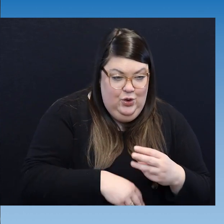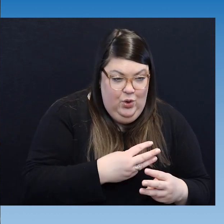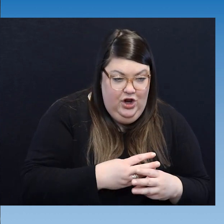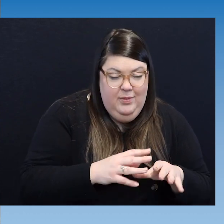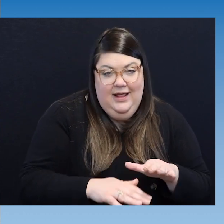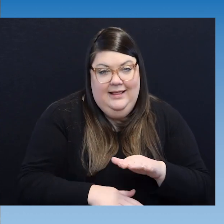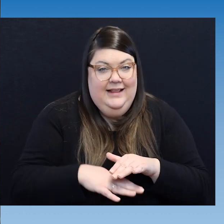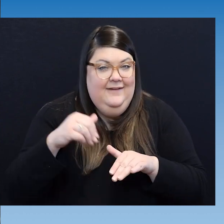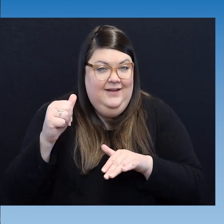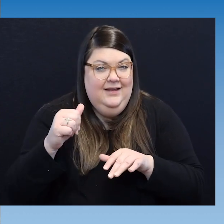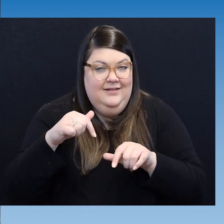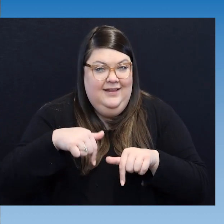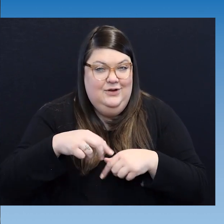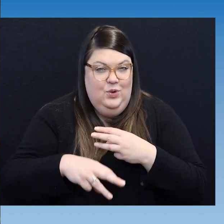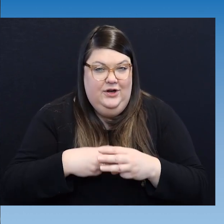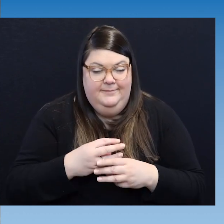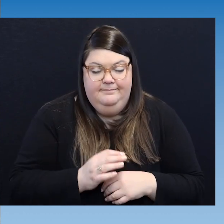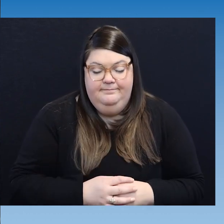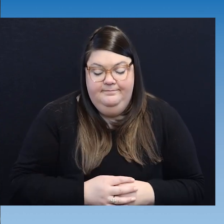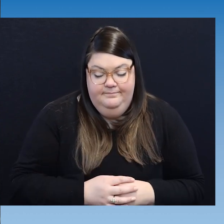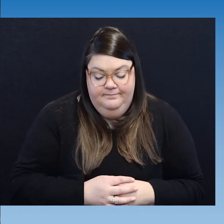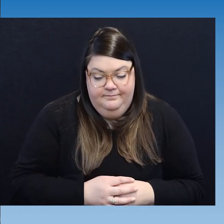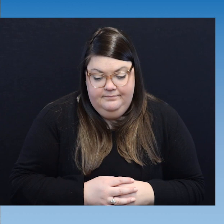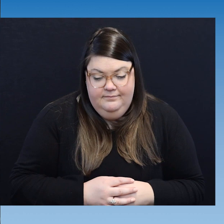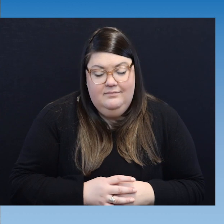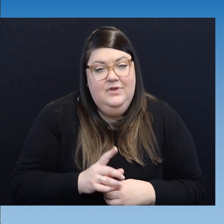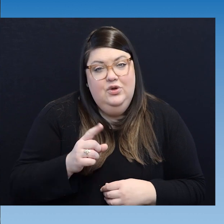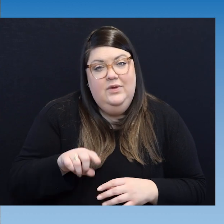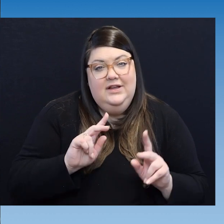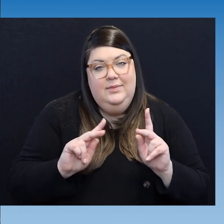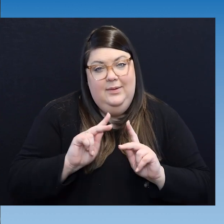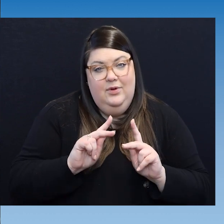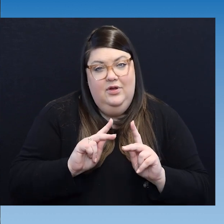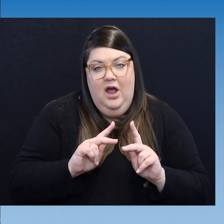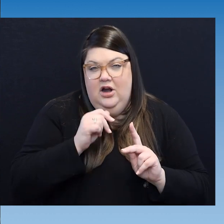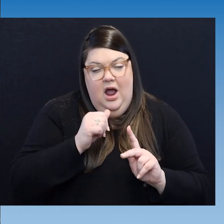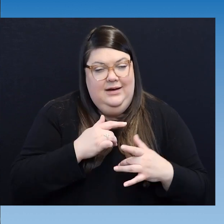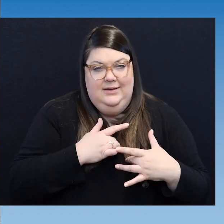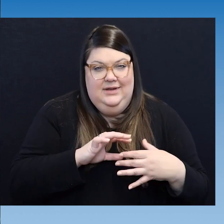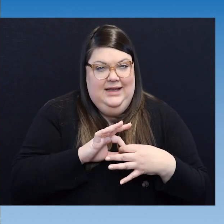for leaving this world. And these are people that are not connected to